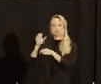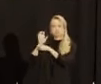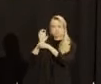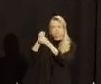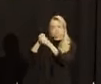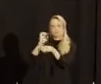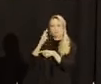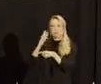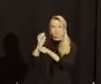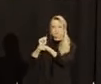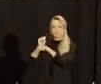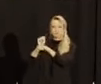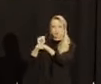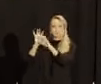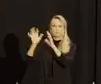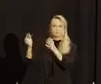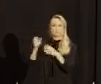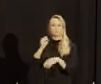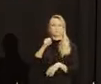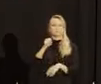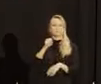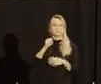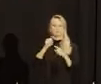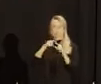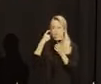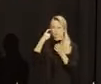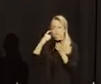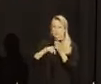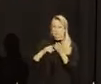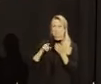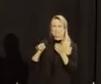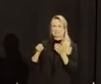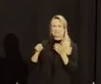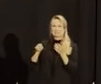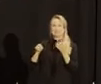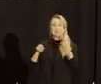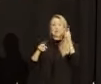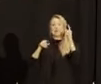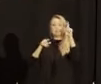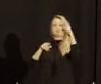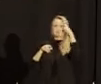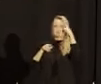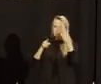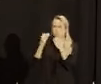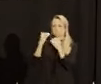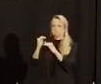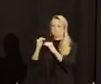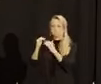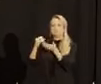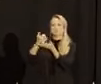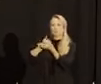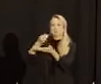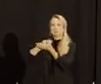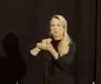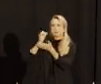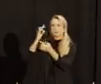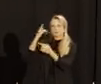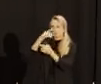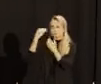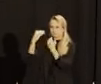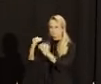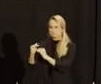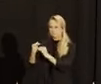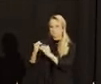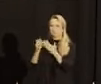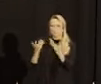for the limits on her earned income that she can make. I email my senators, my congressmen,